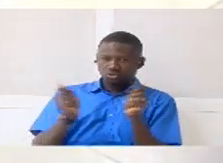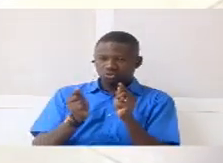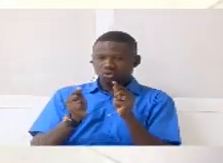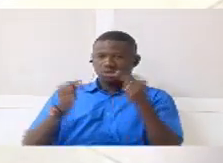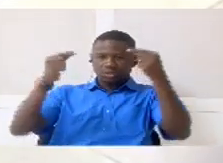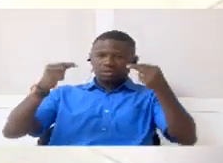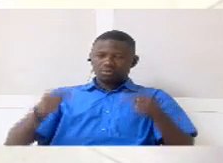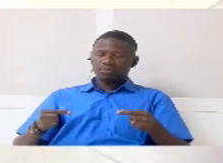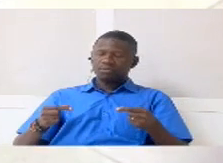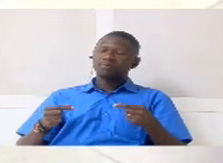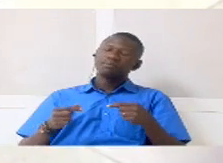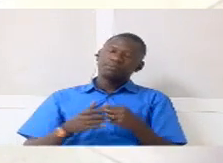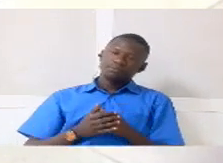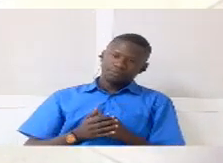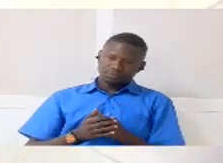of the Commission.